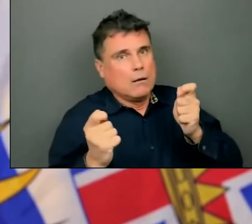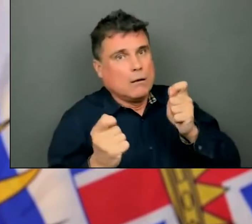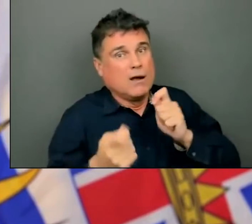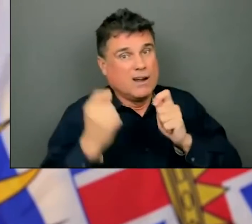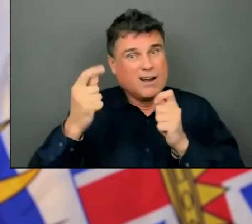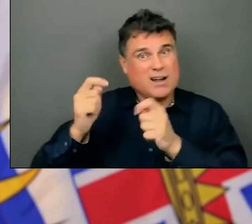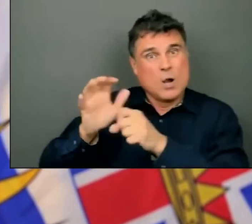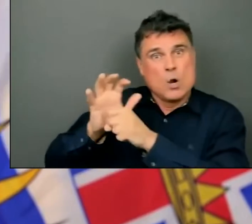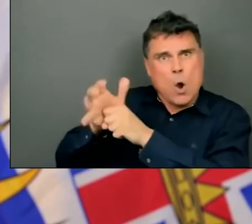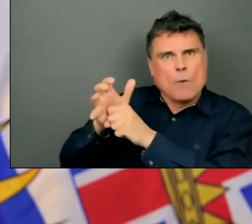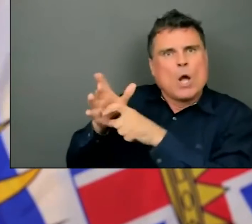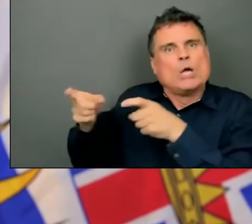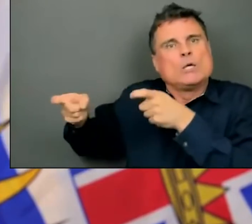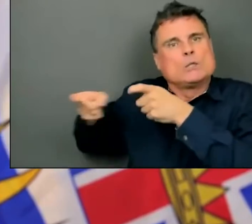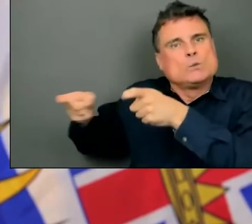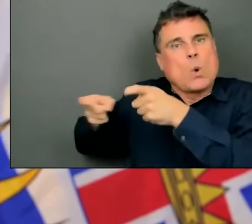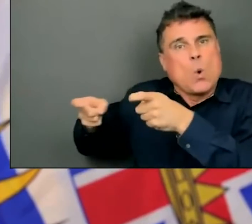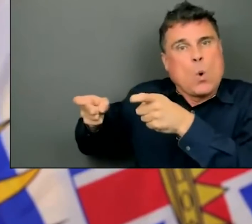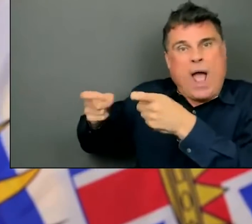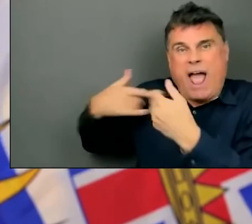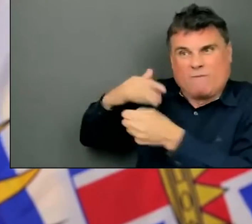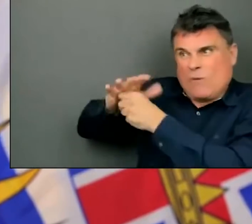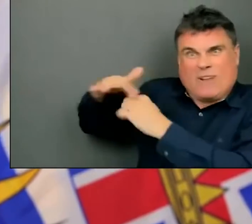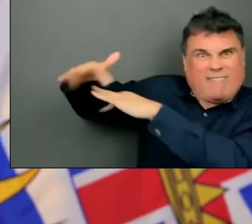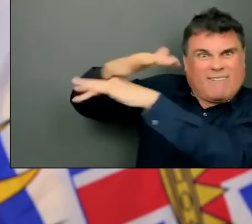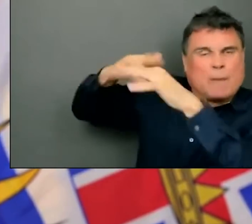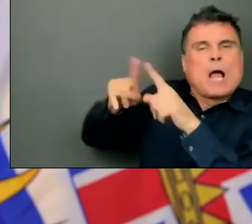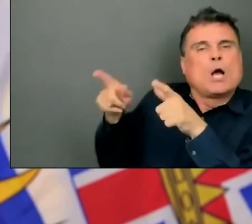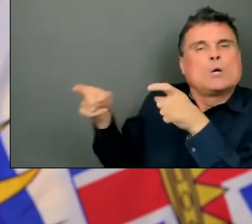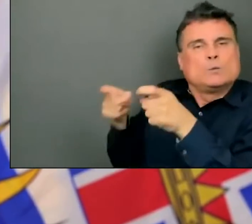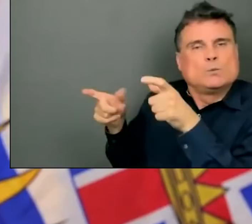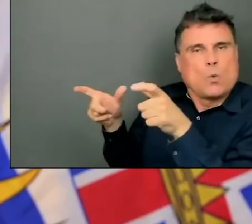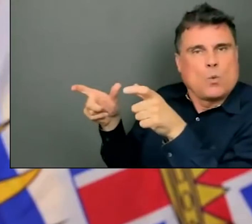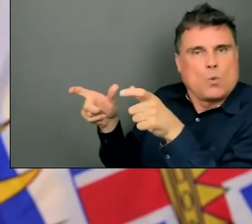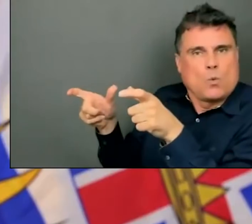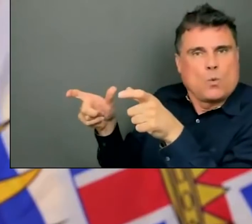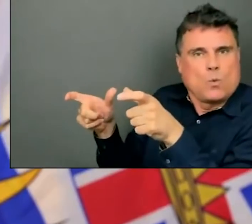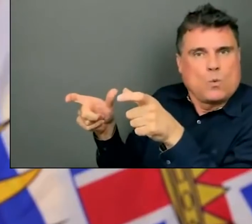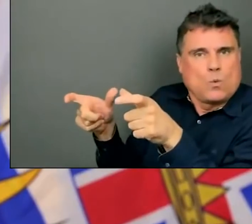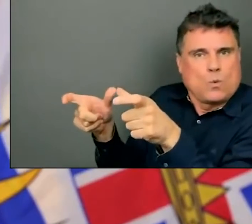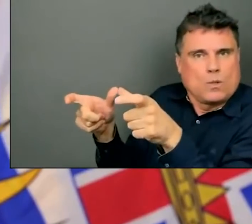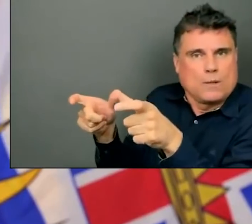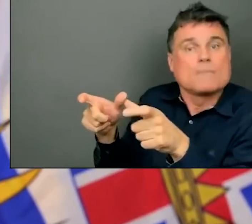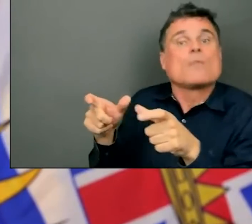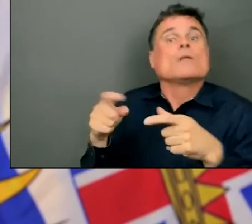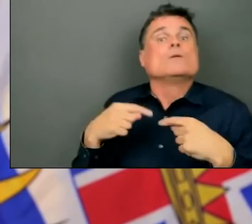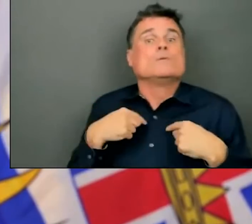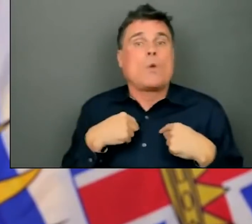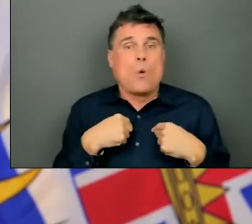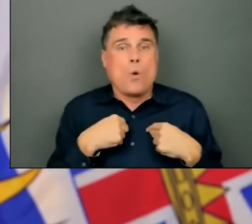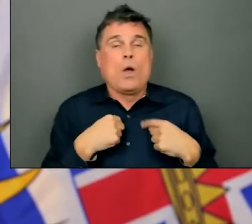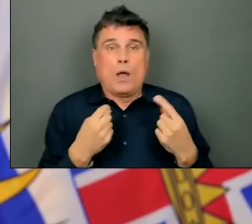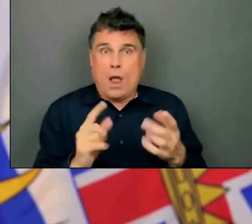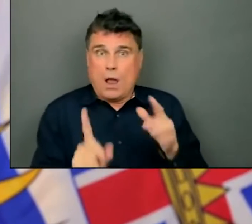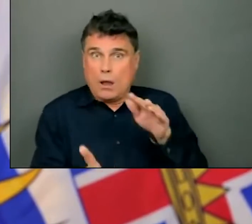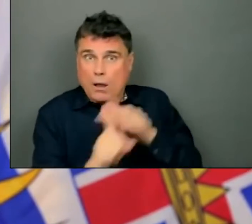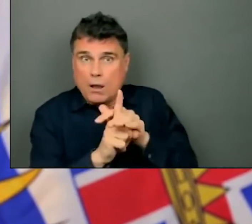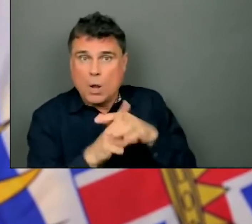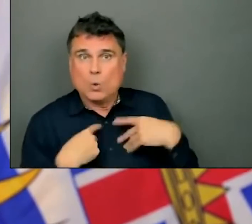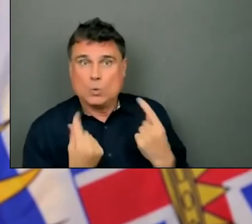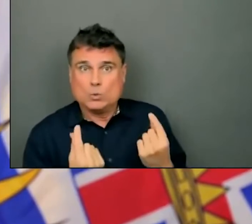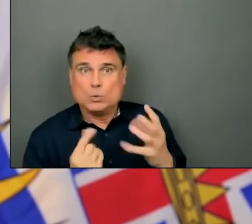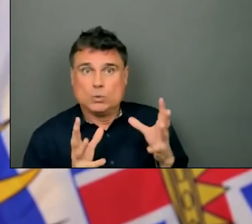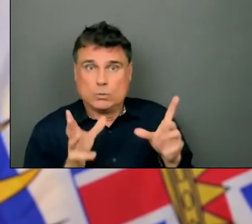we've talked about, and we've been focusing on effective response, recovery, and then readiness for what lies